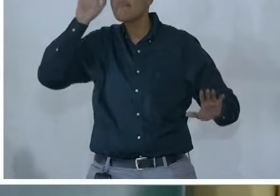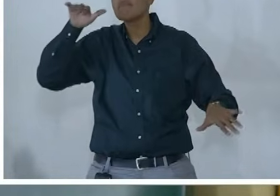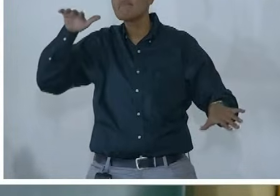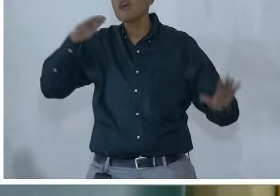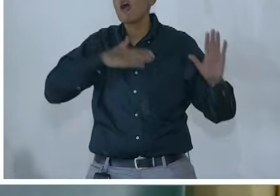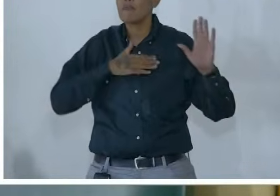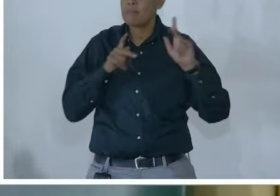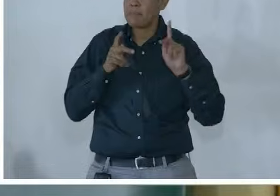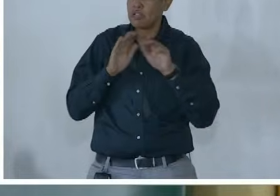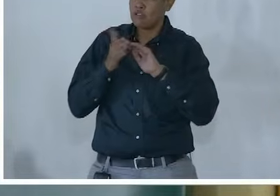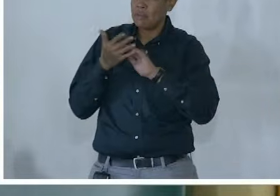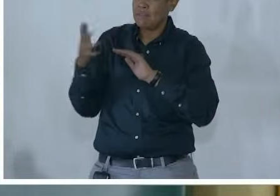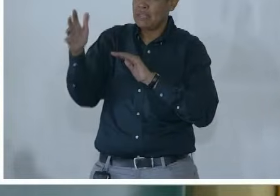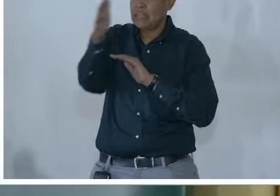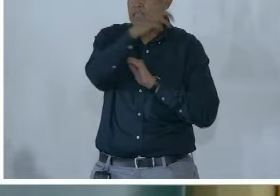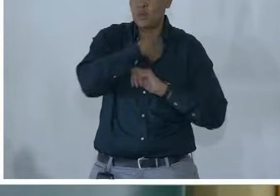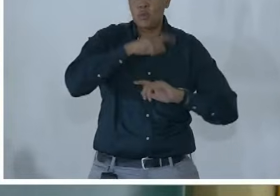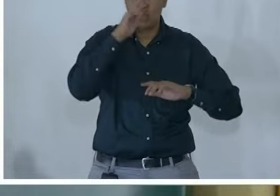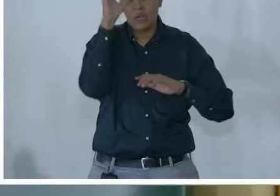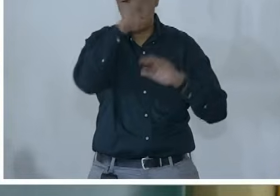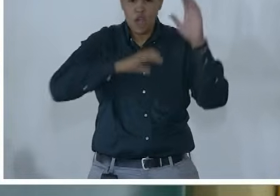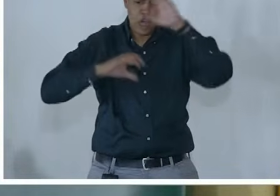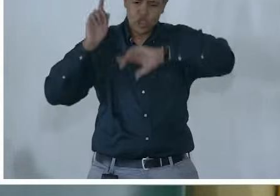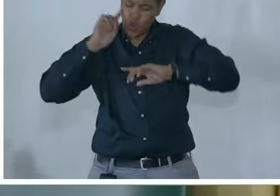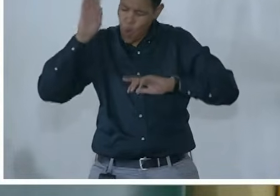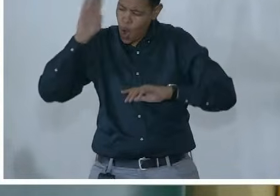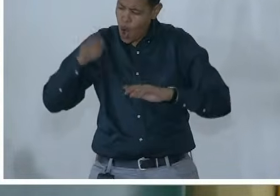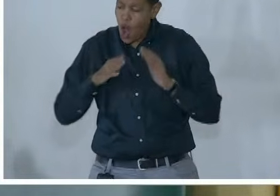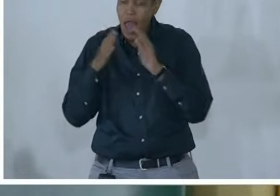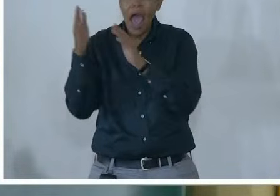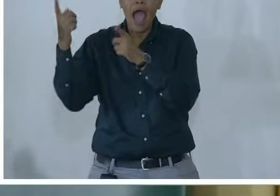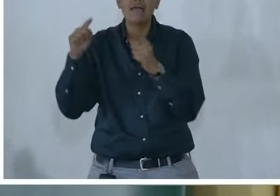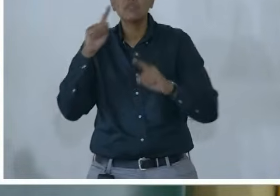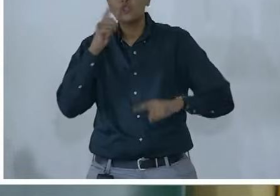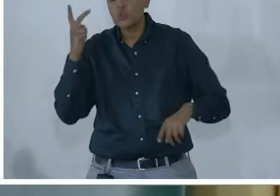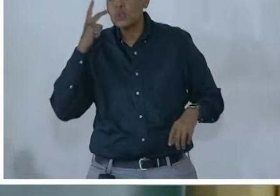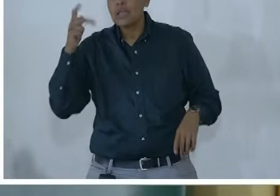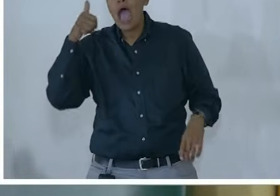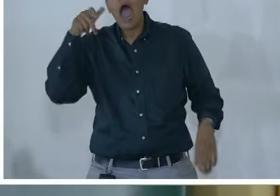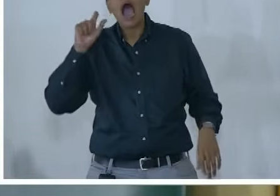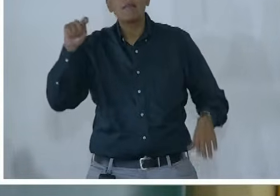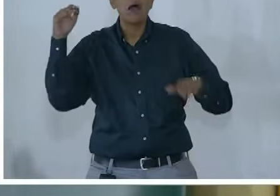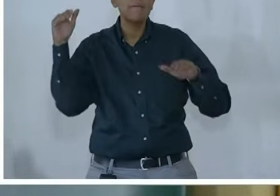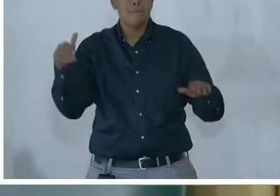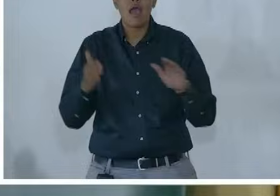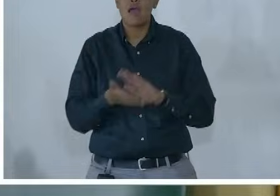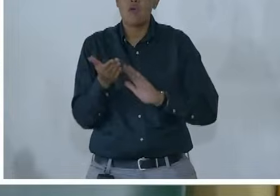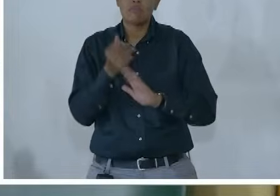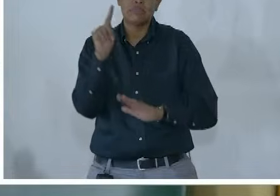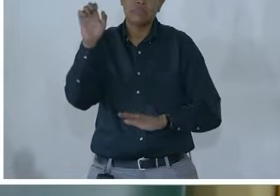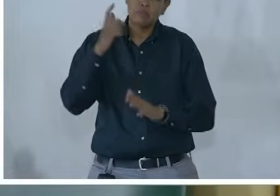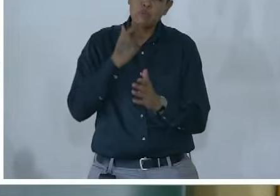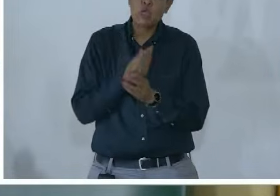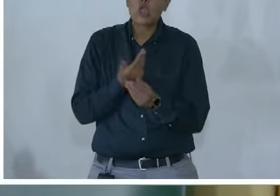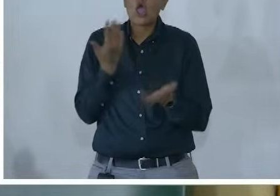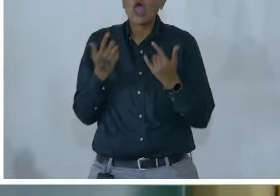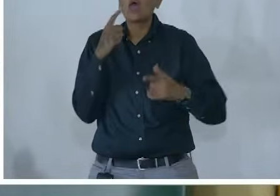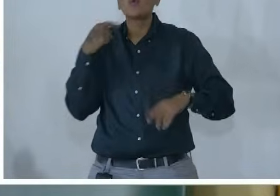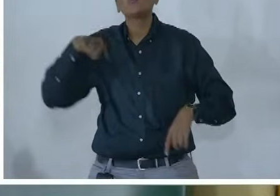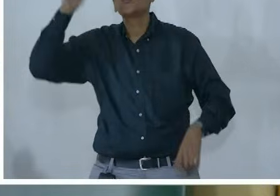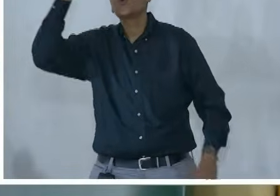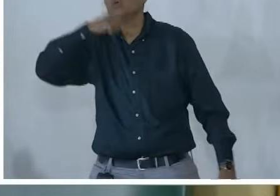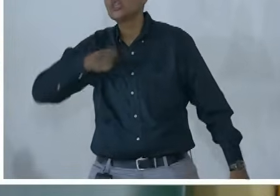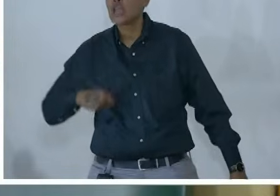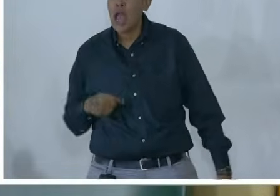the people of Jamaica that we would pursue every avenue to see Alpart return to operation. We went to China,